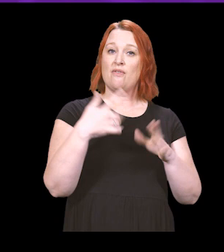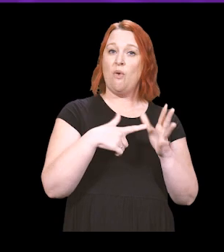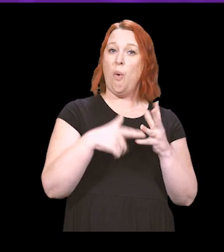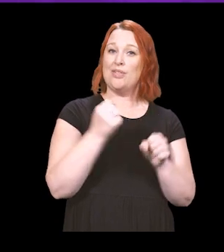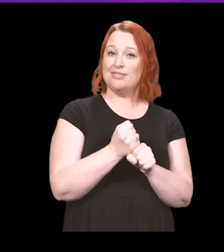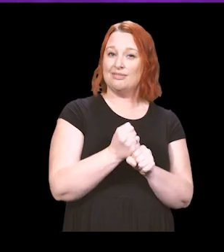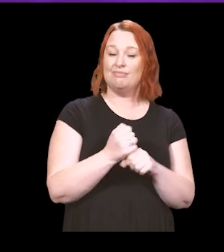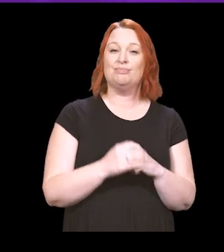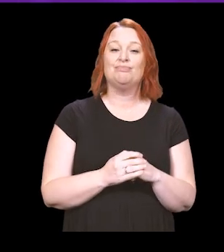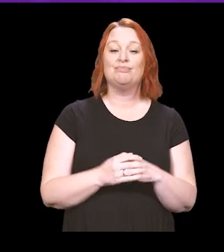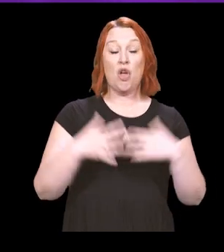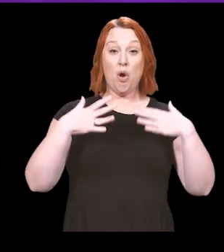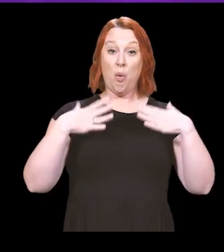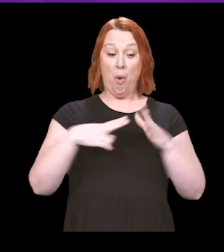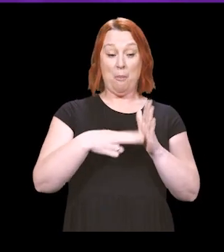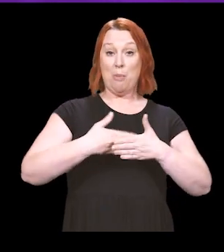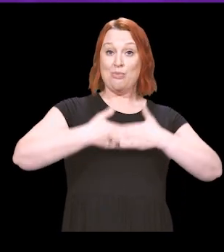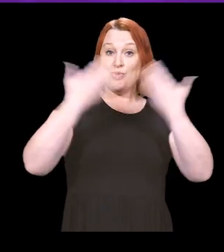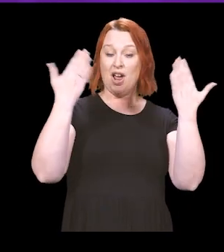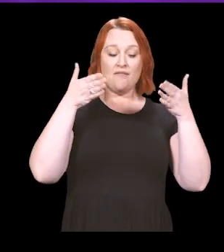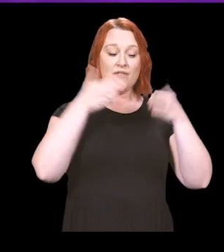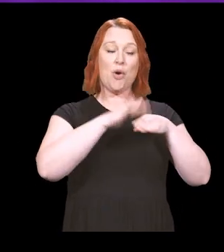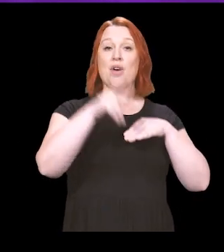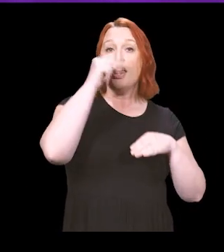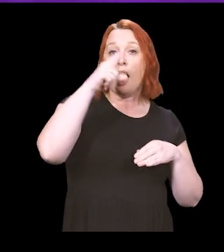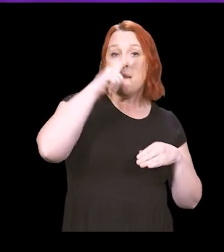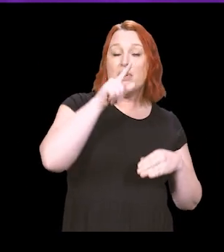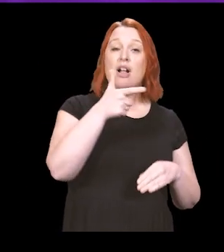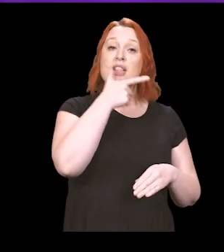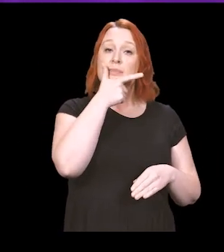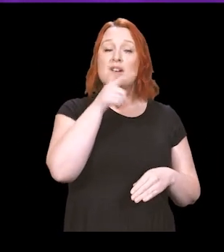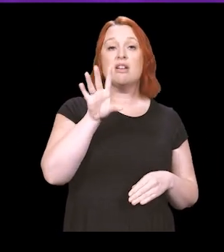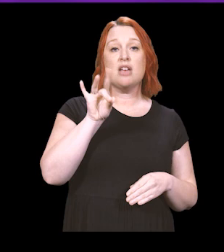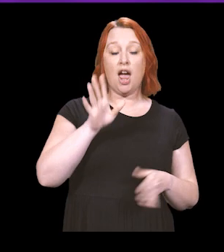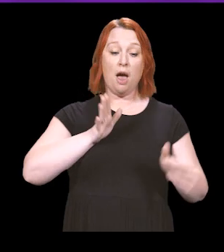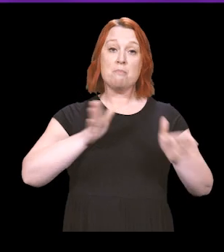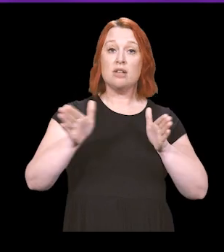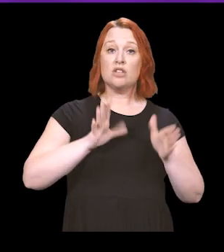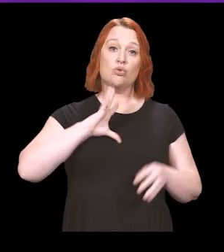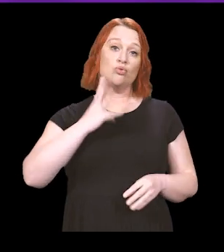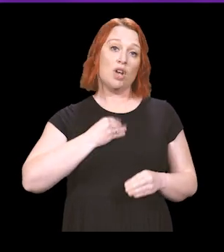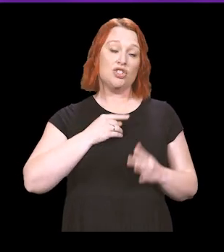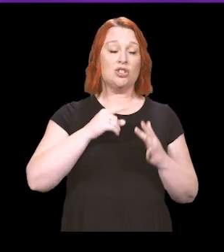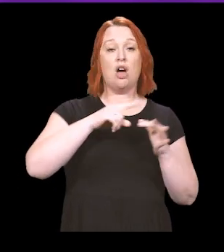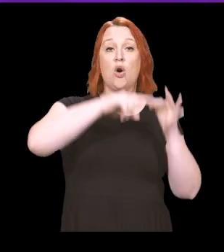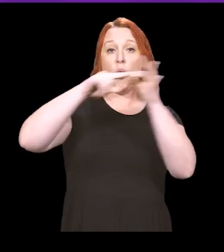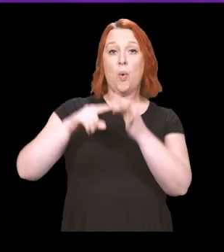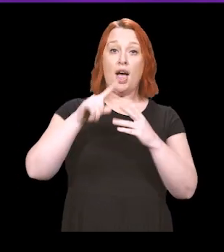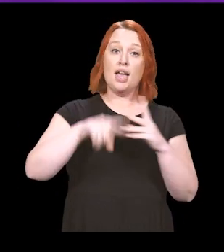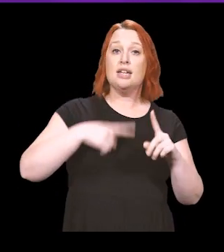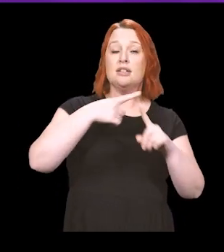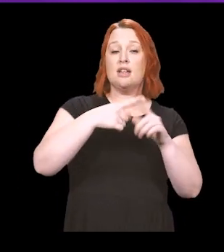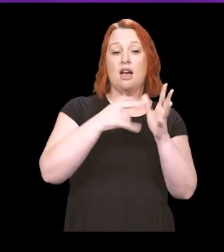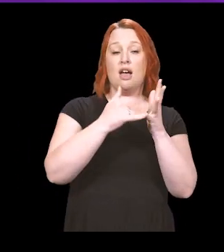25th of August. Wear It Purple Day focuses on our young people who are lesbian, gay, bisexual, transgendered, queer,